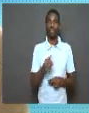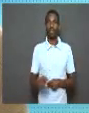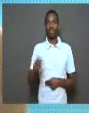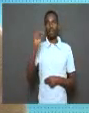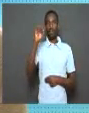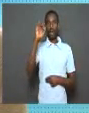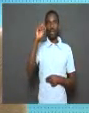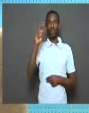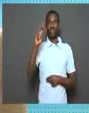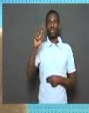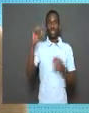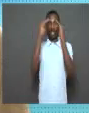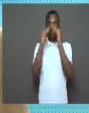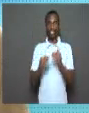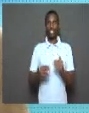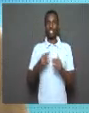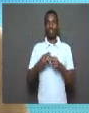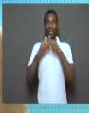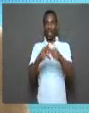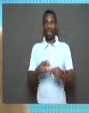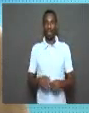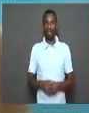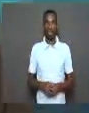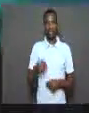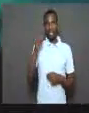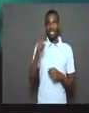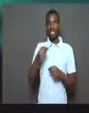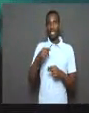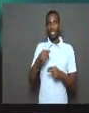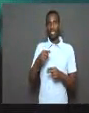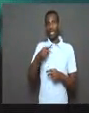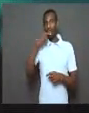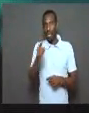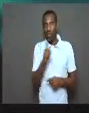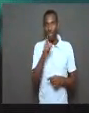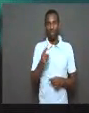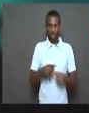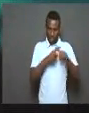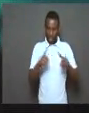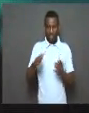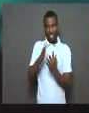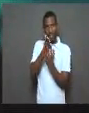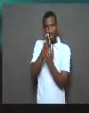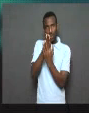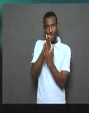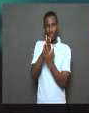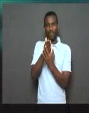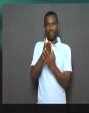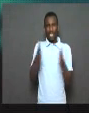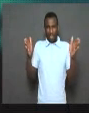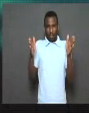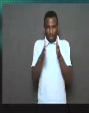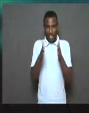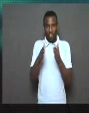Meyer's equation. It states the difference between the specific heat of